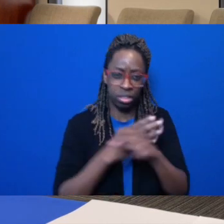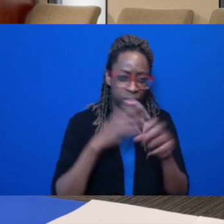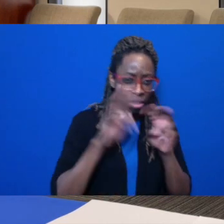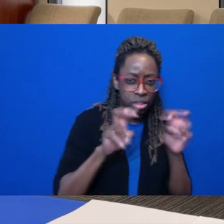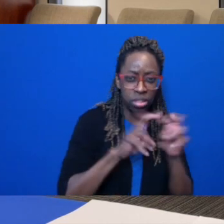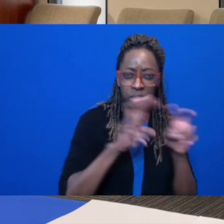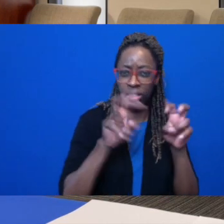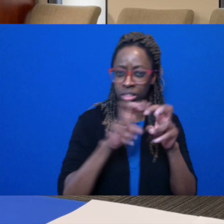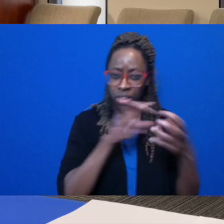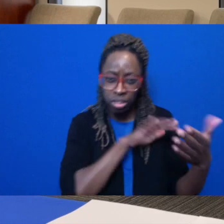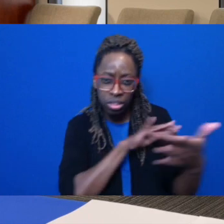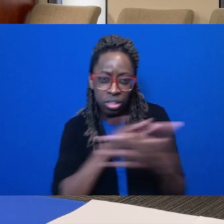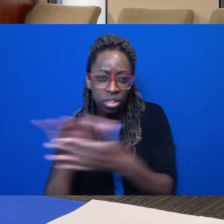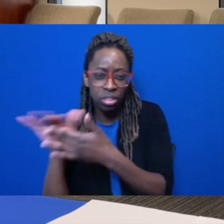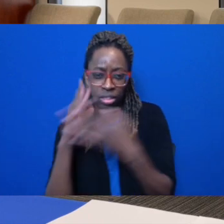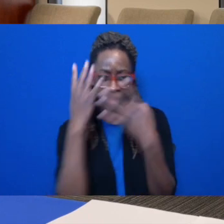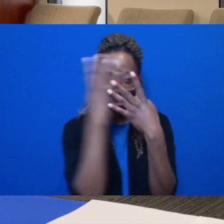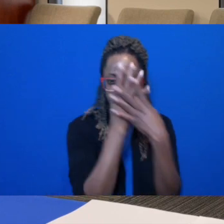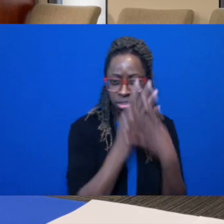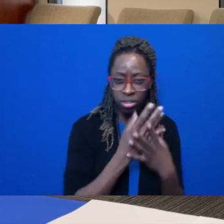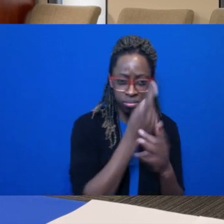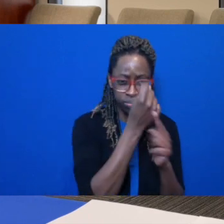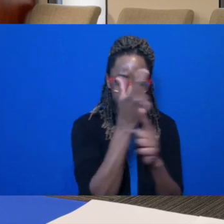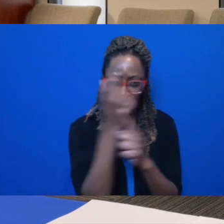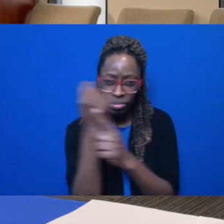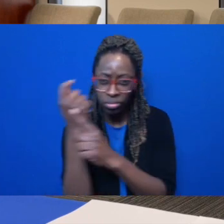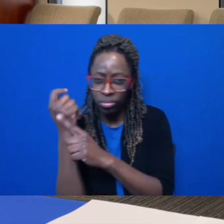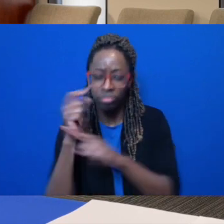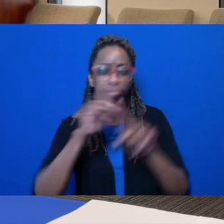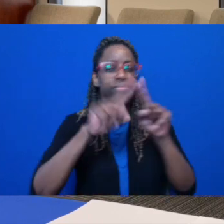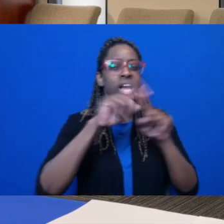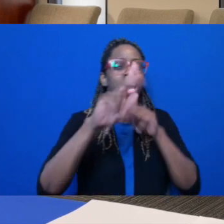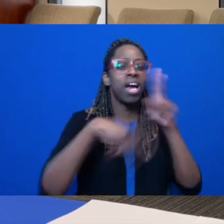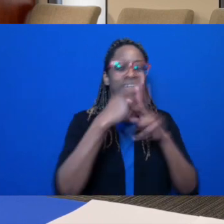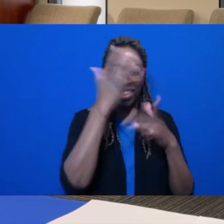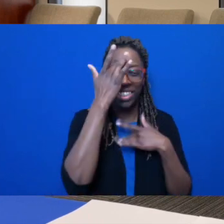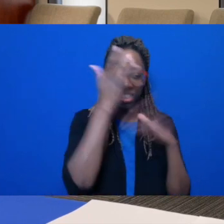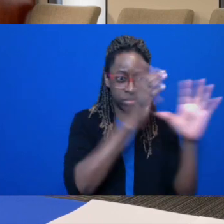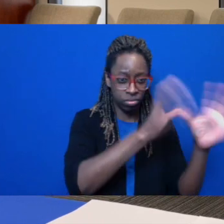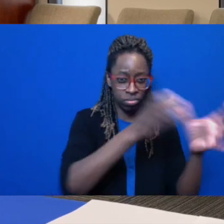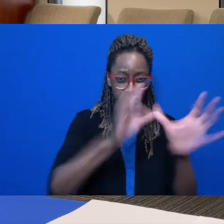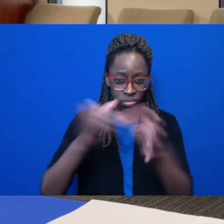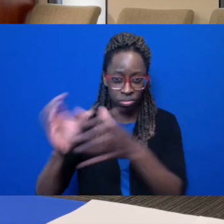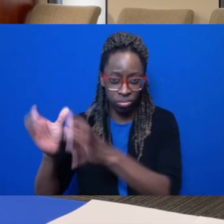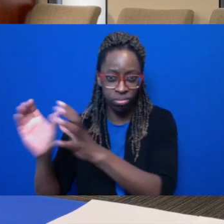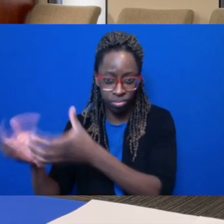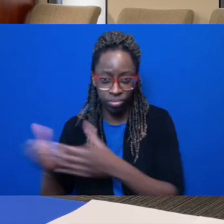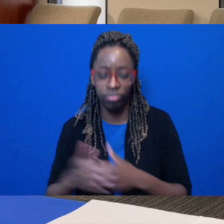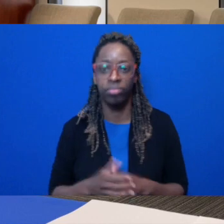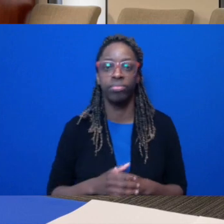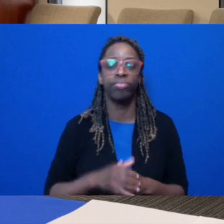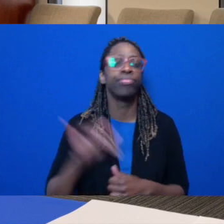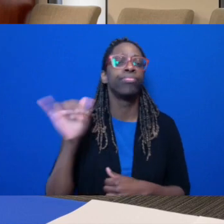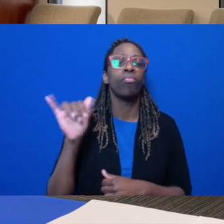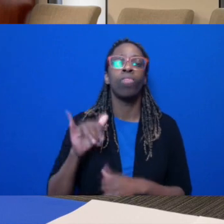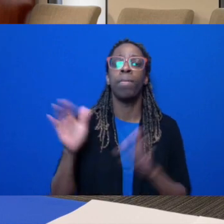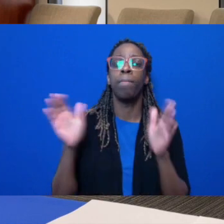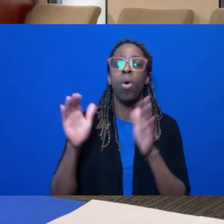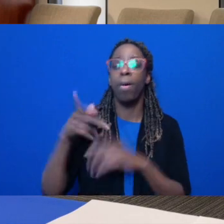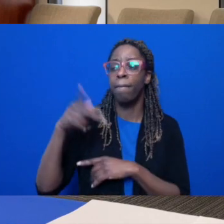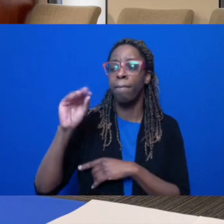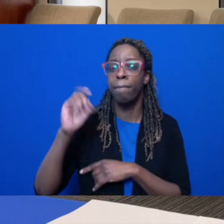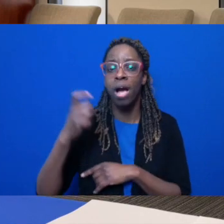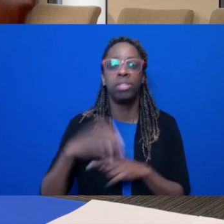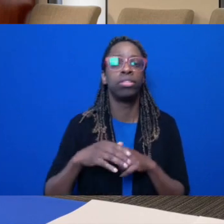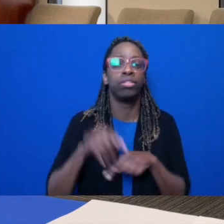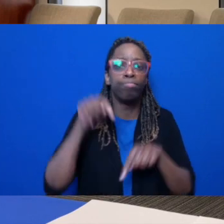like smallpox and polio, pneumonias, etc. They really have been one of the most critical advances of our times